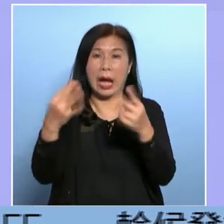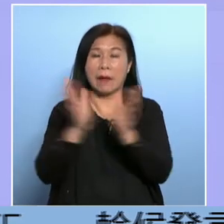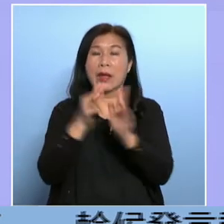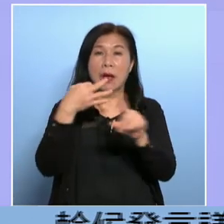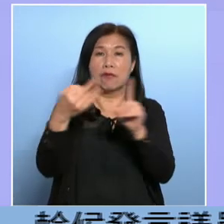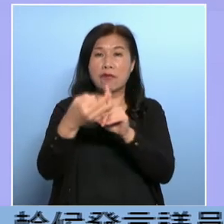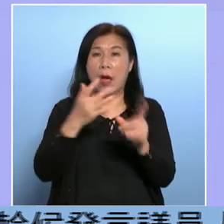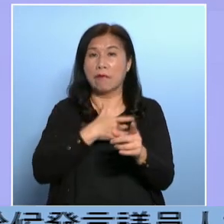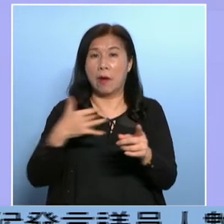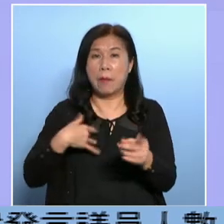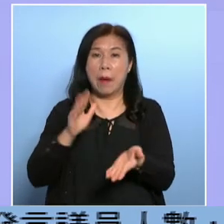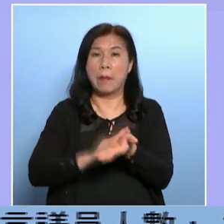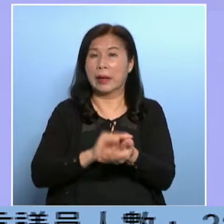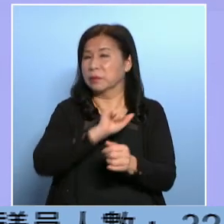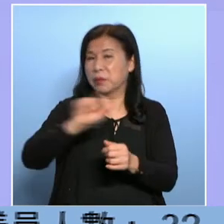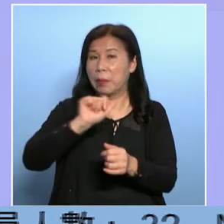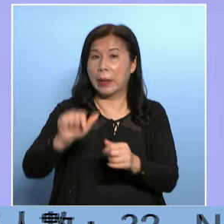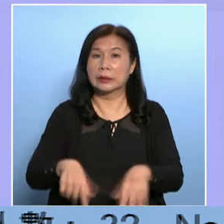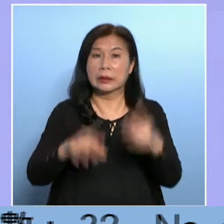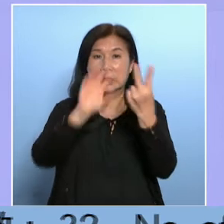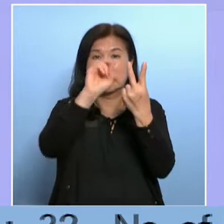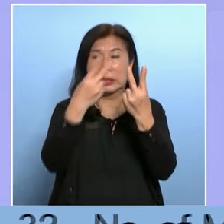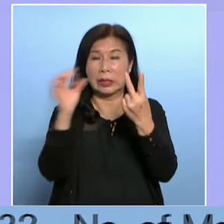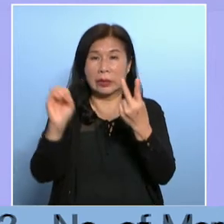much more serious than the SARS in